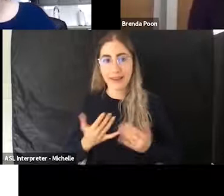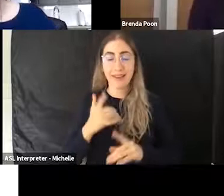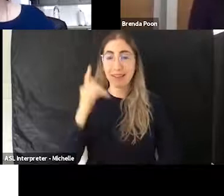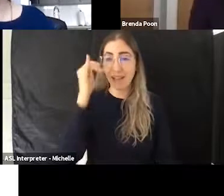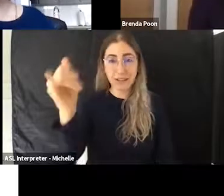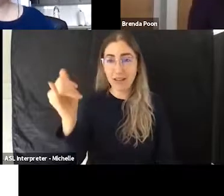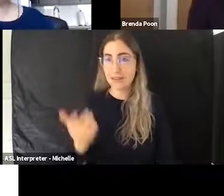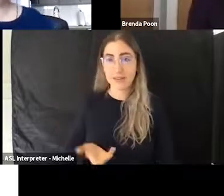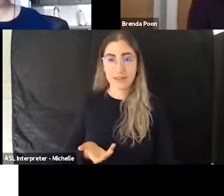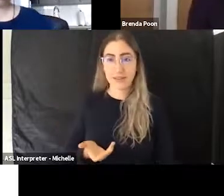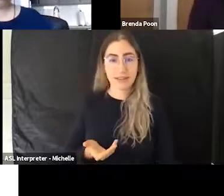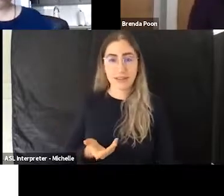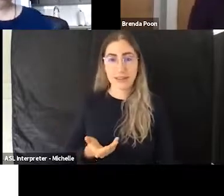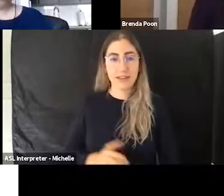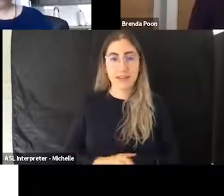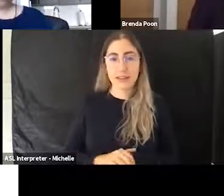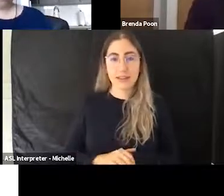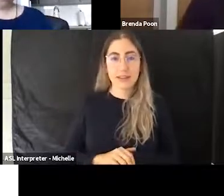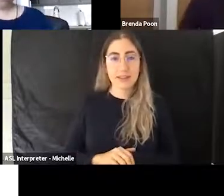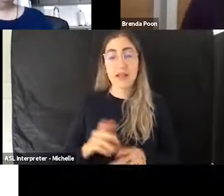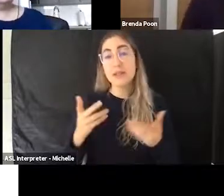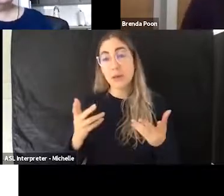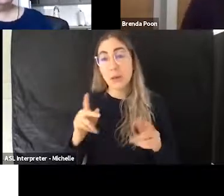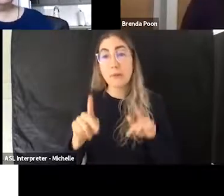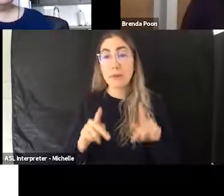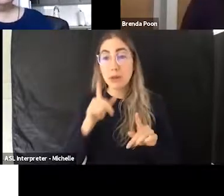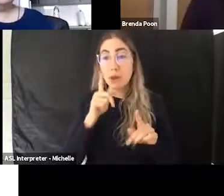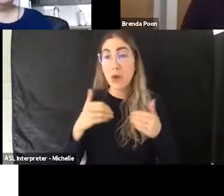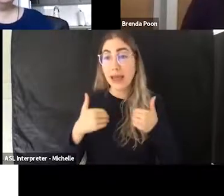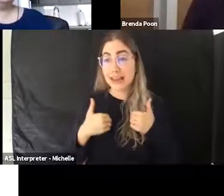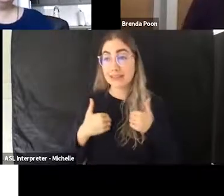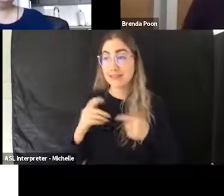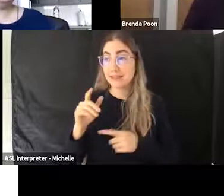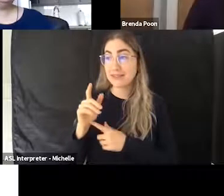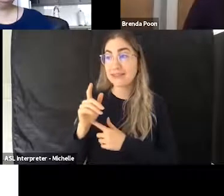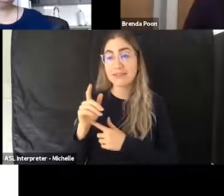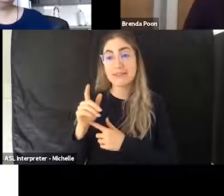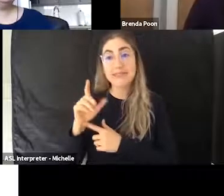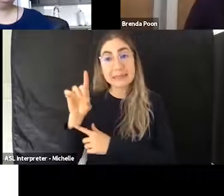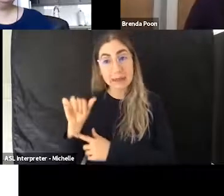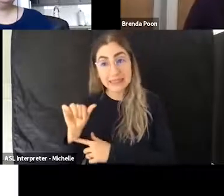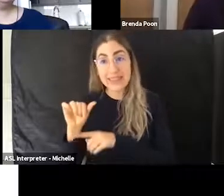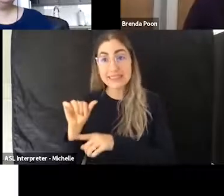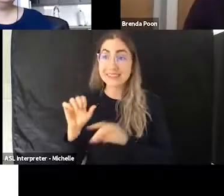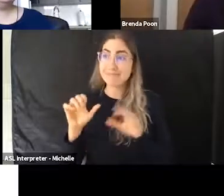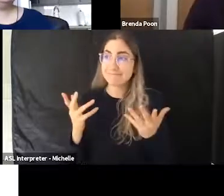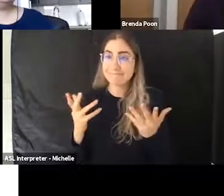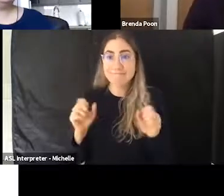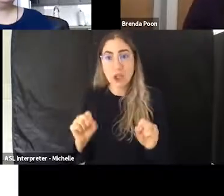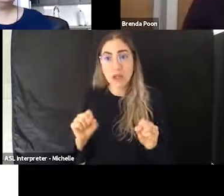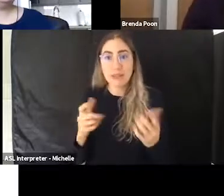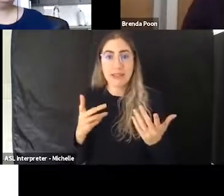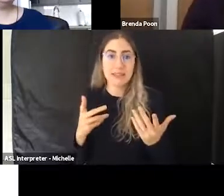needs, disabilities, that could cause discomfort. And for some in this case, pain. A passenger